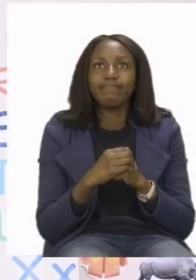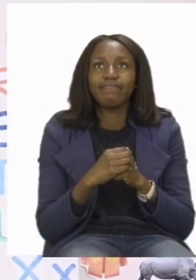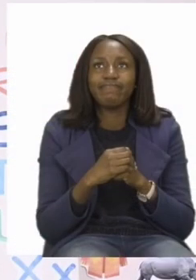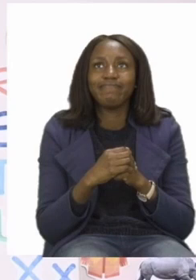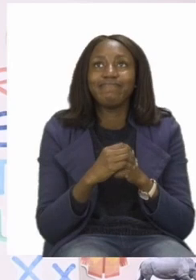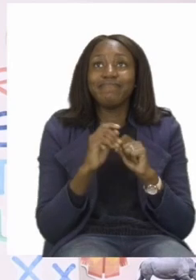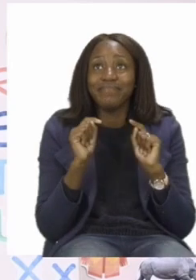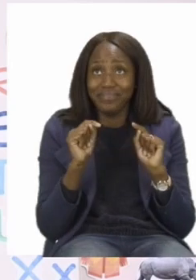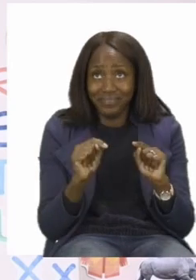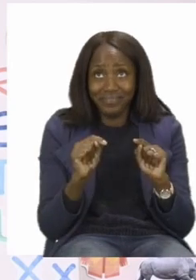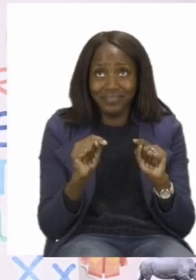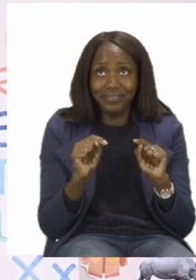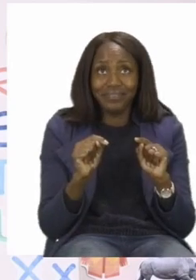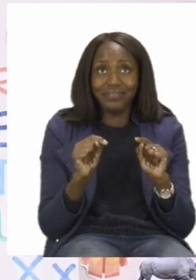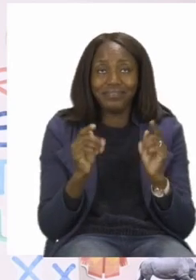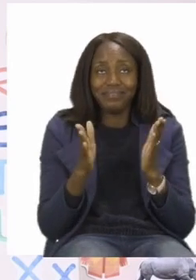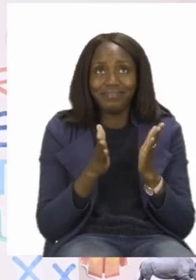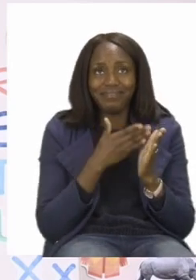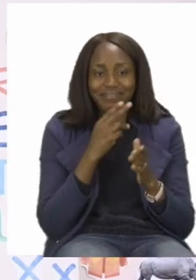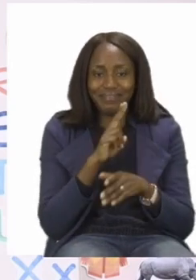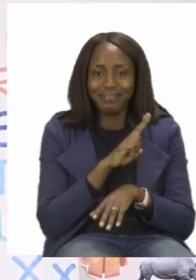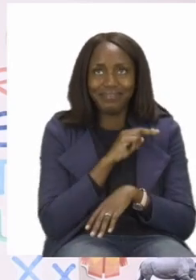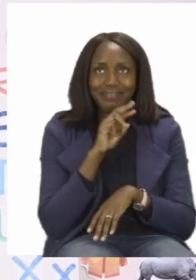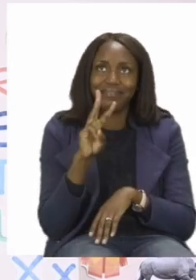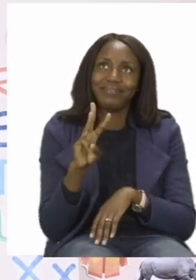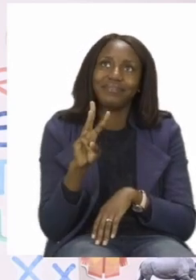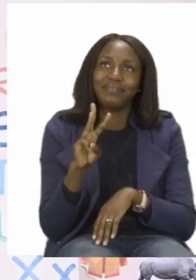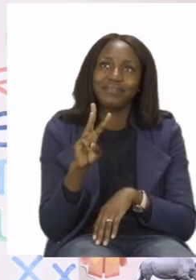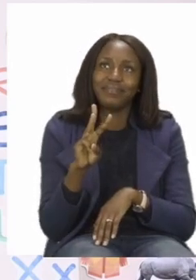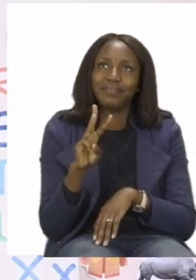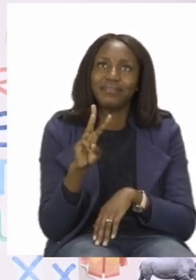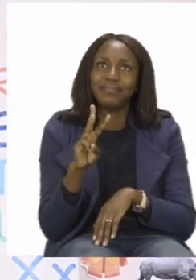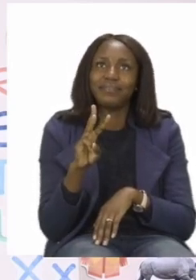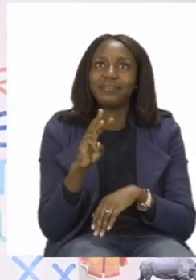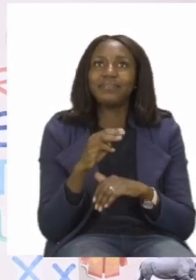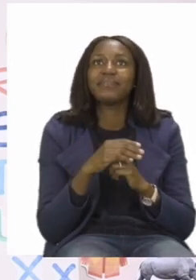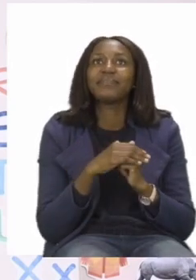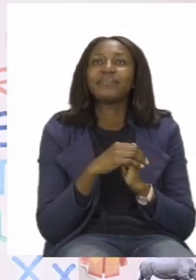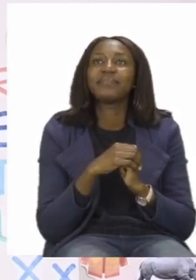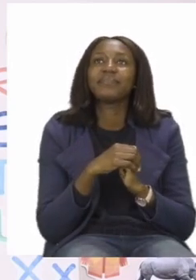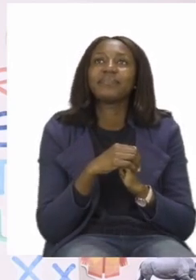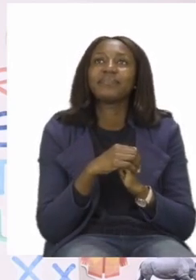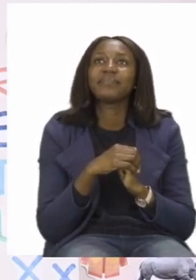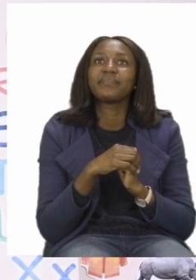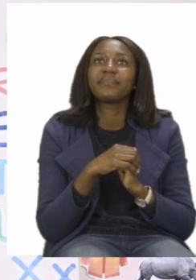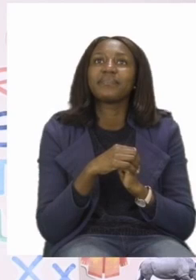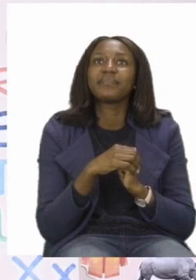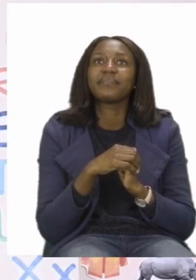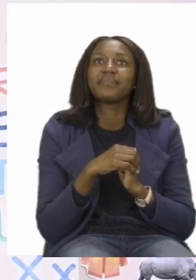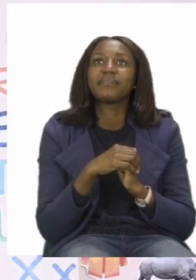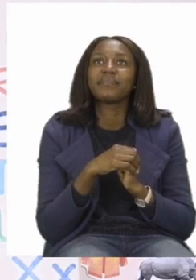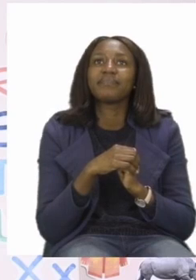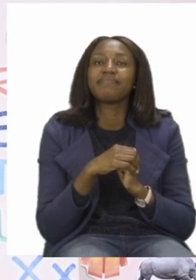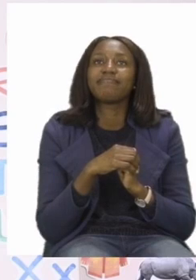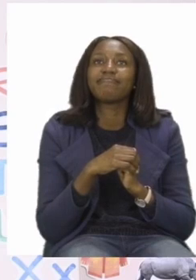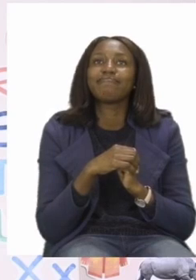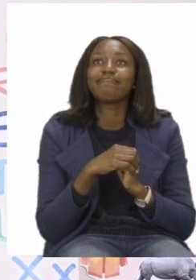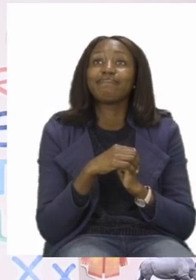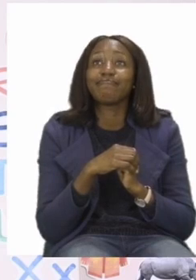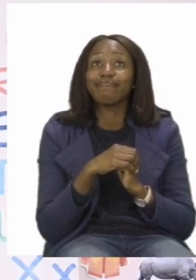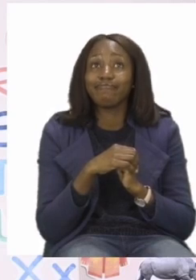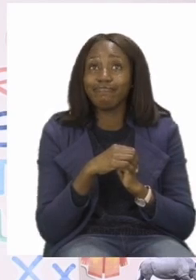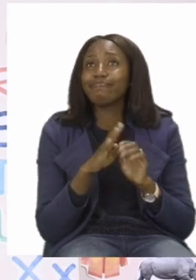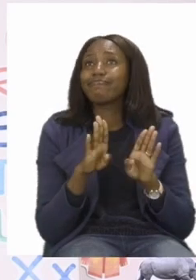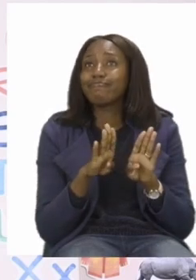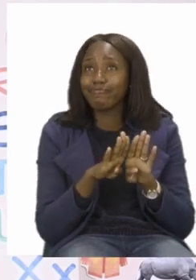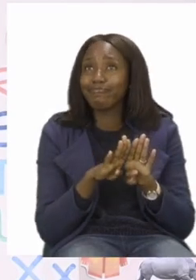For our lesson, boys and girls, let us now start on page 23. On page 23, we are going to